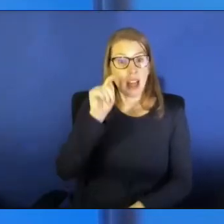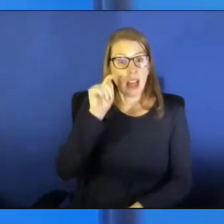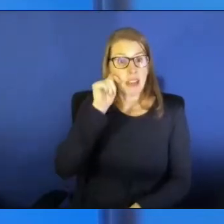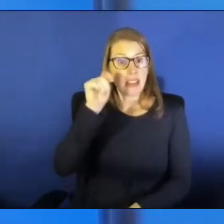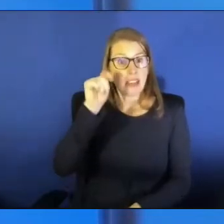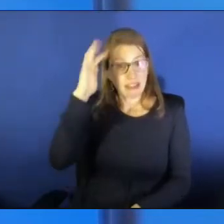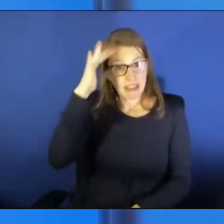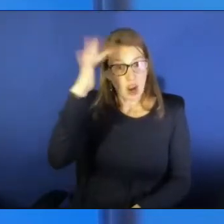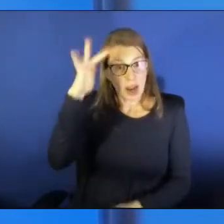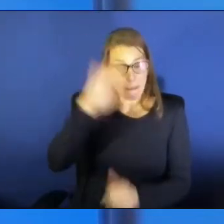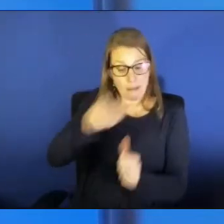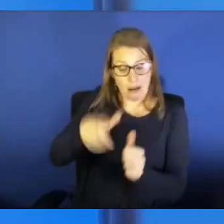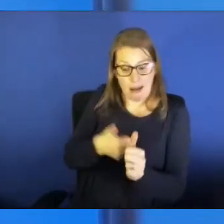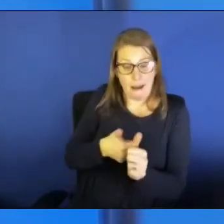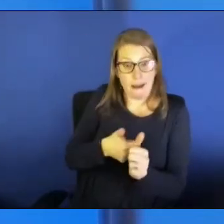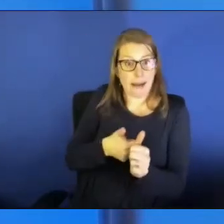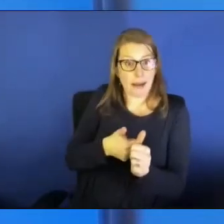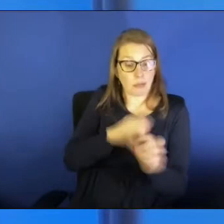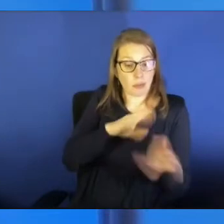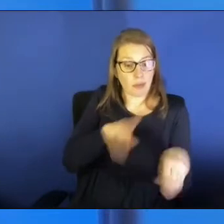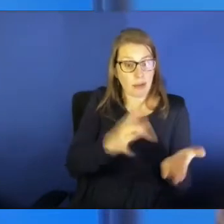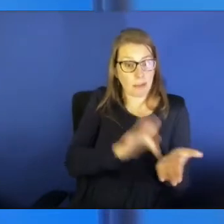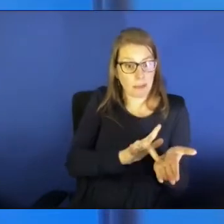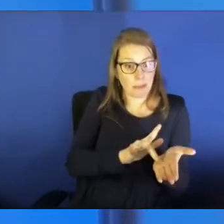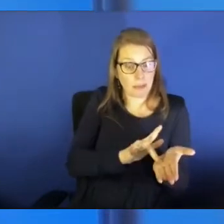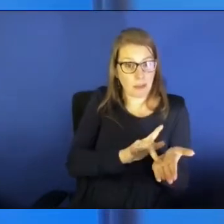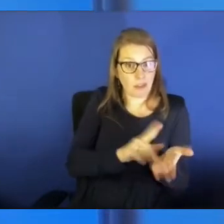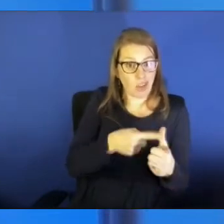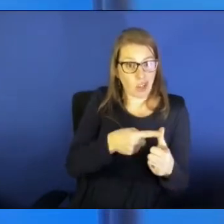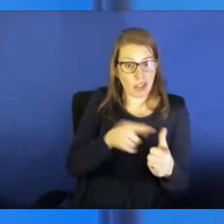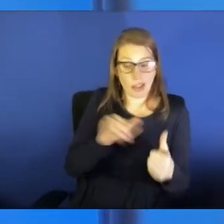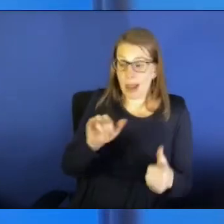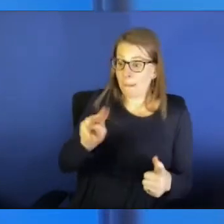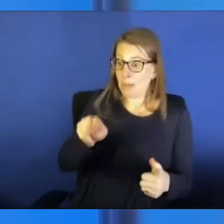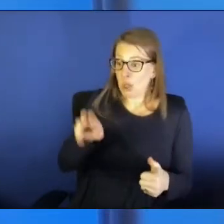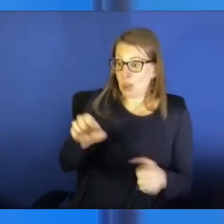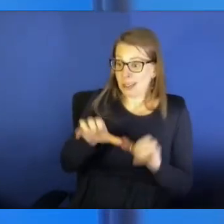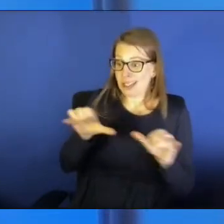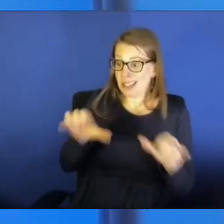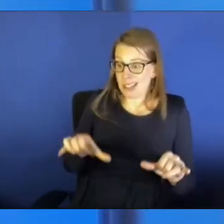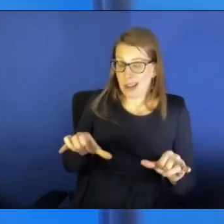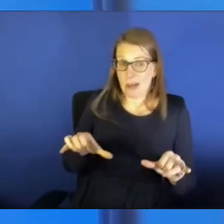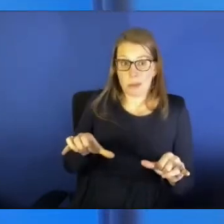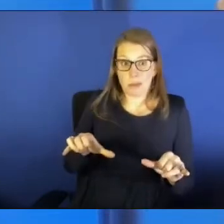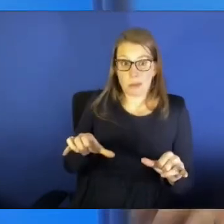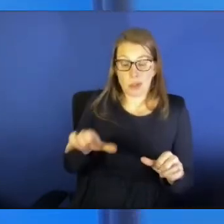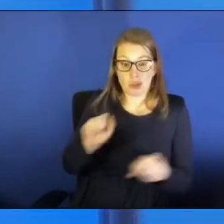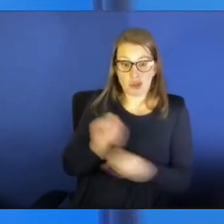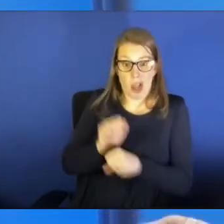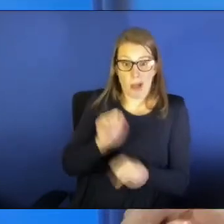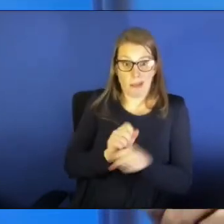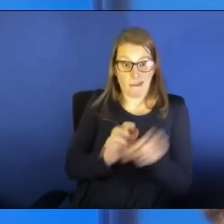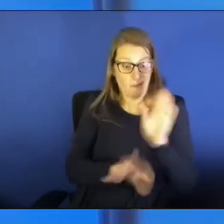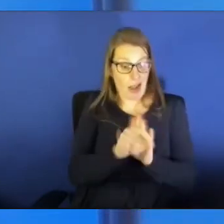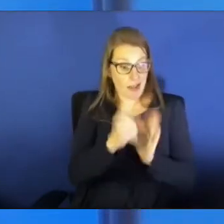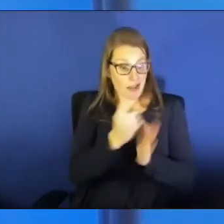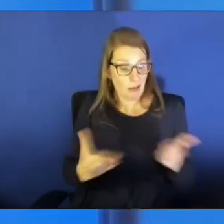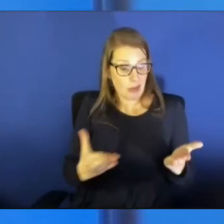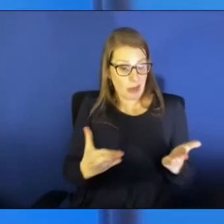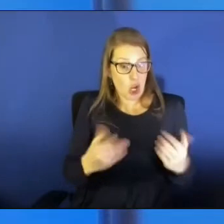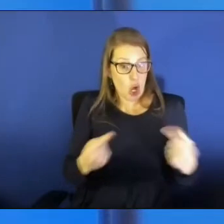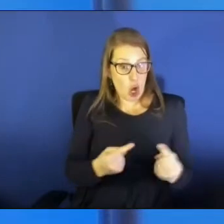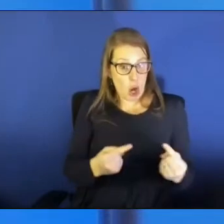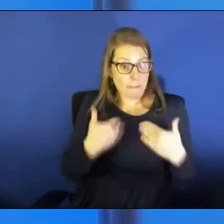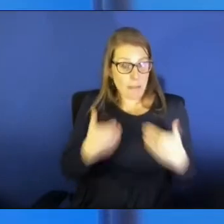the immune system's entire job is to find something that's going to hurt the body and get rid of it. And so